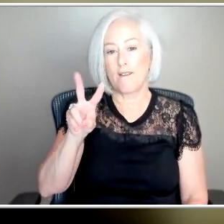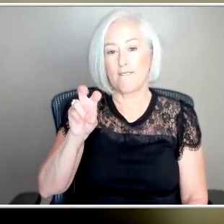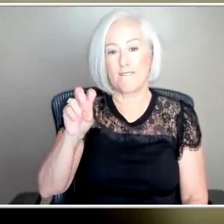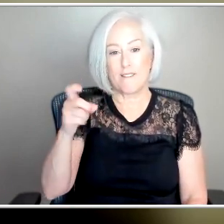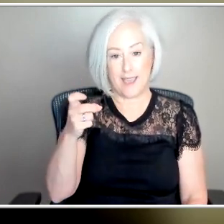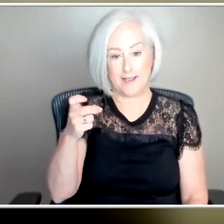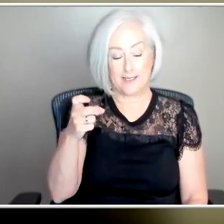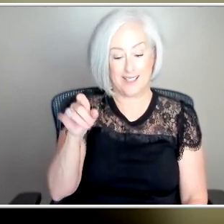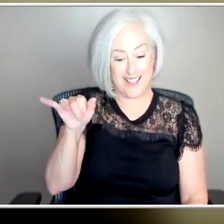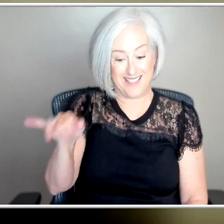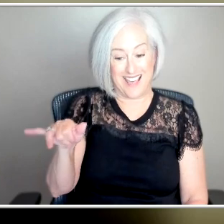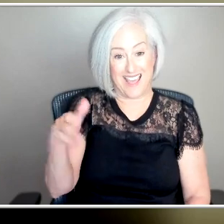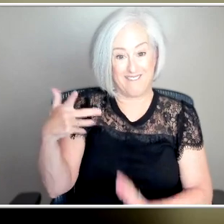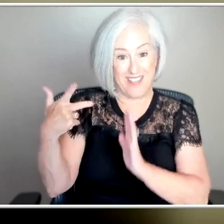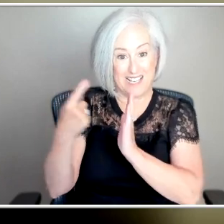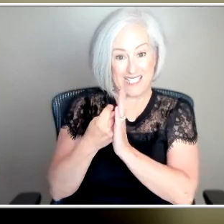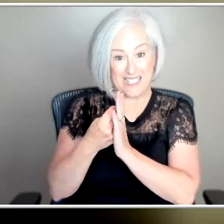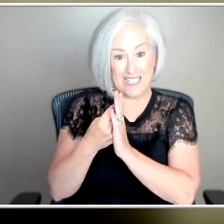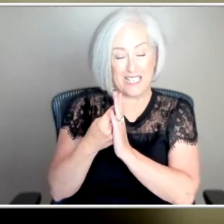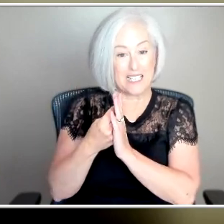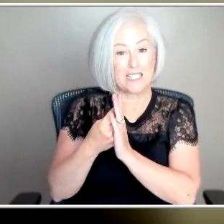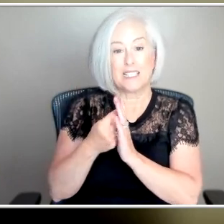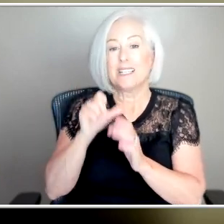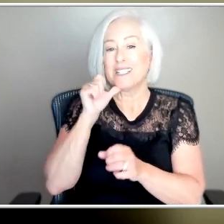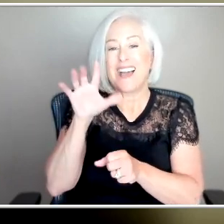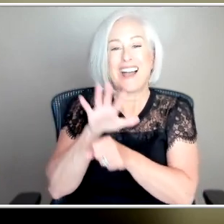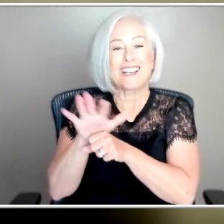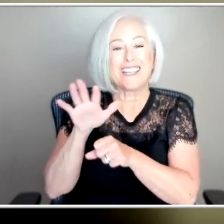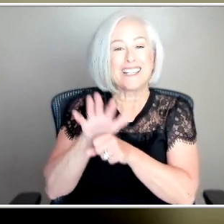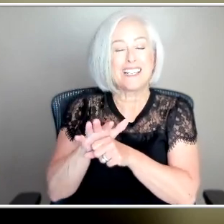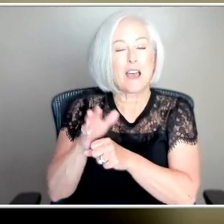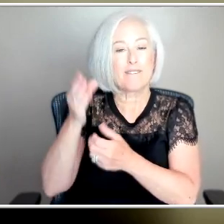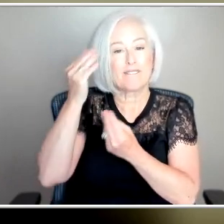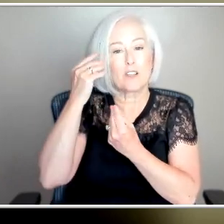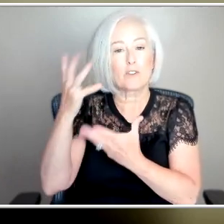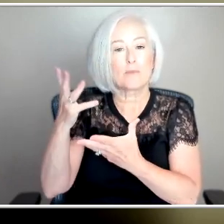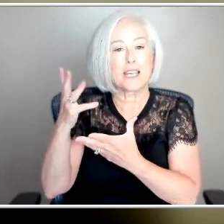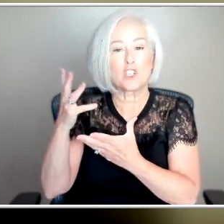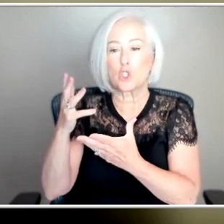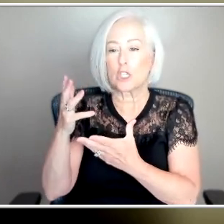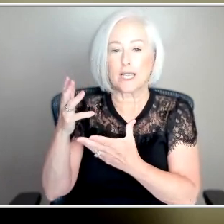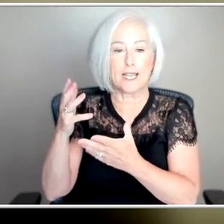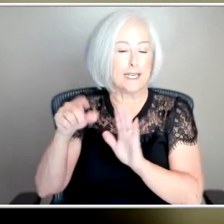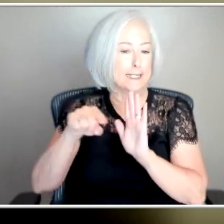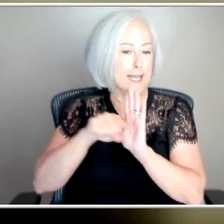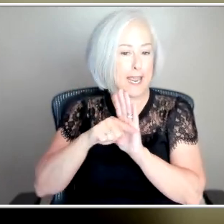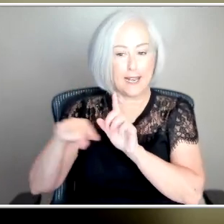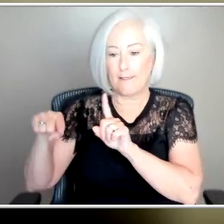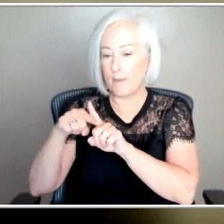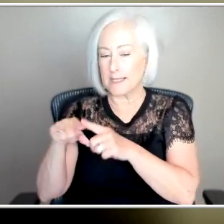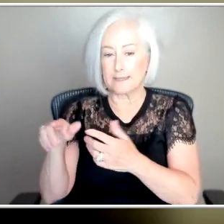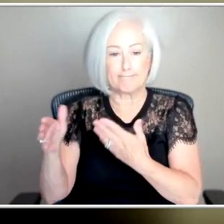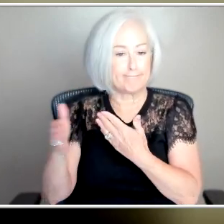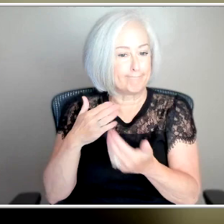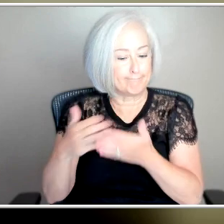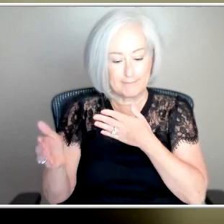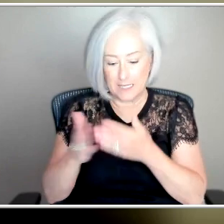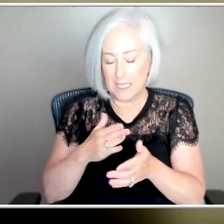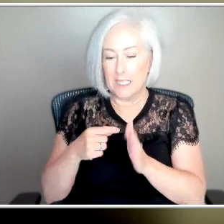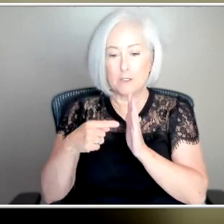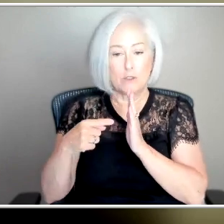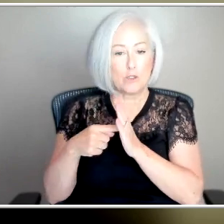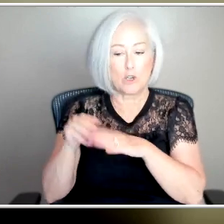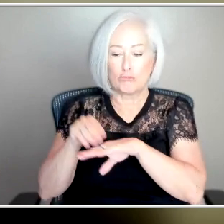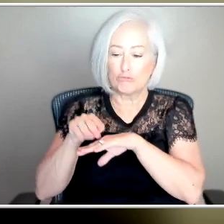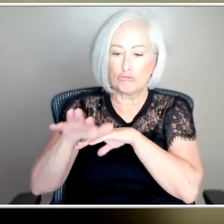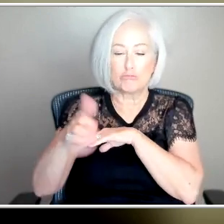that vaccine, there was not enough data one way or the other to suggest there was an influence on any of those side effects.